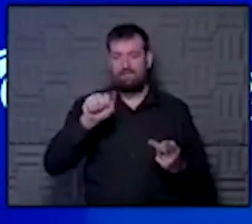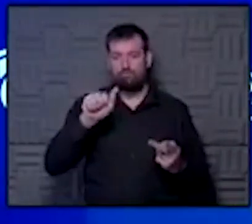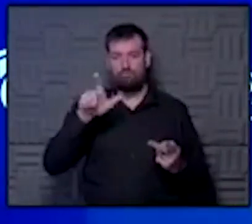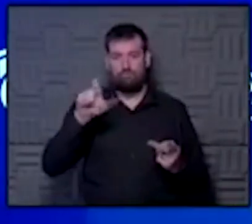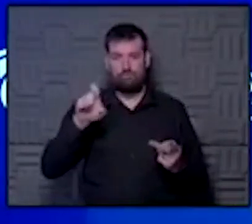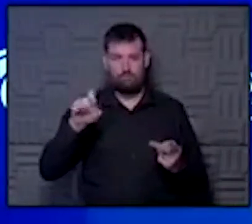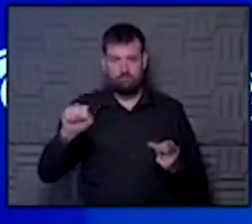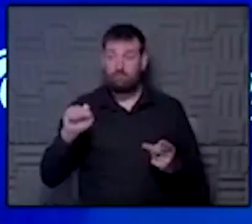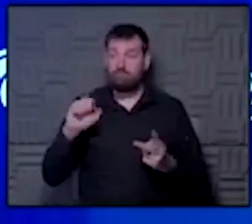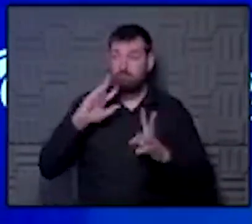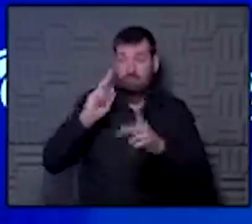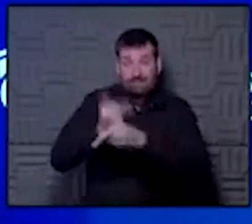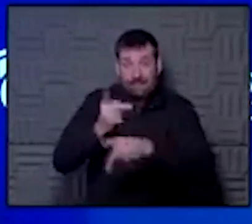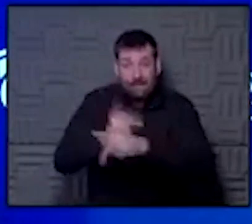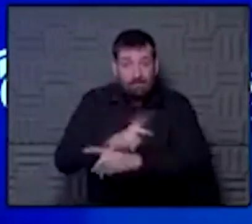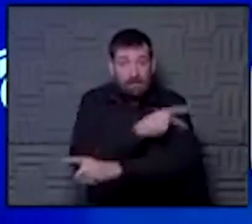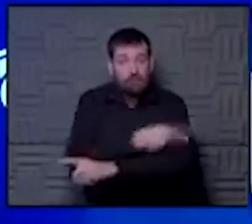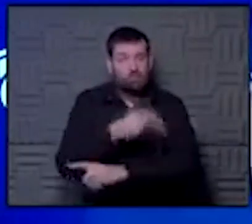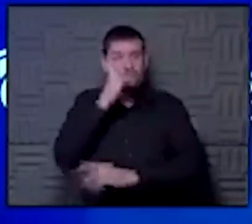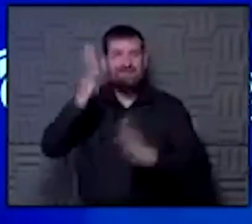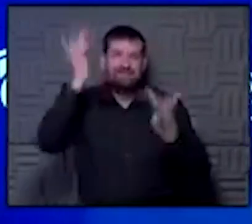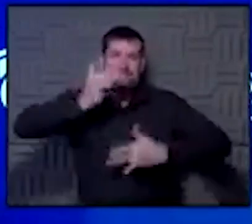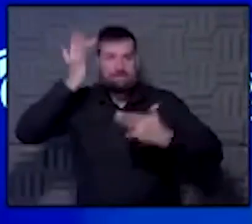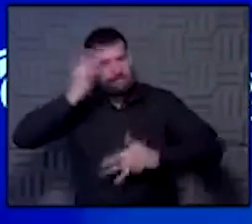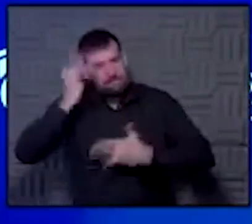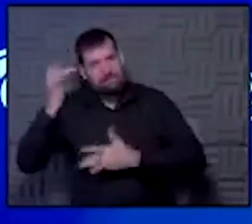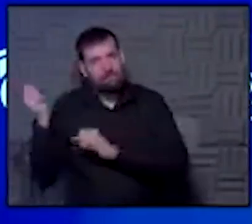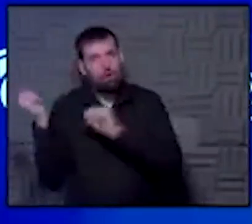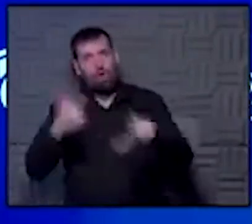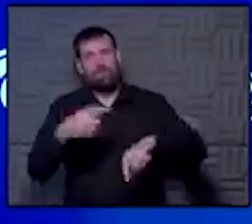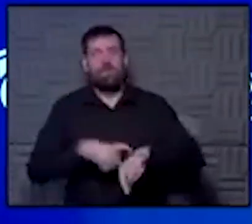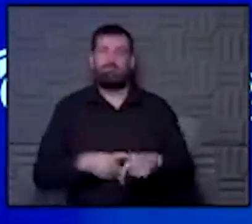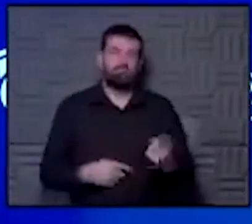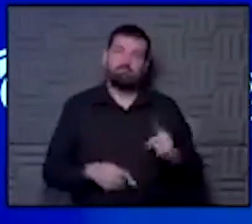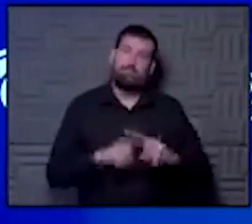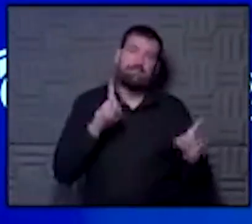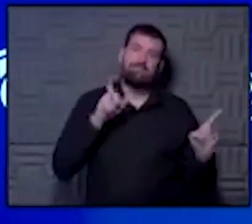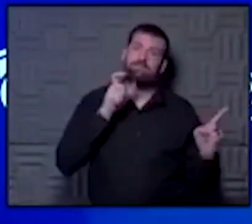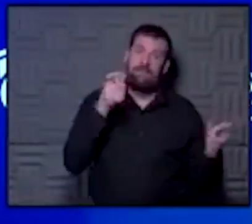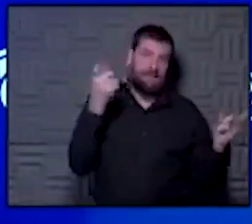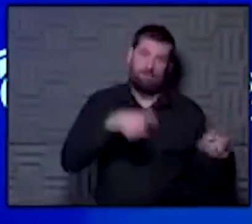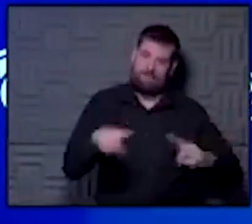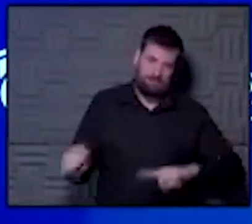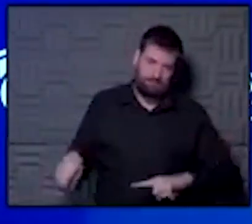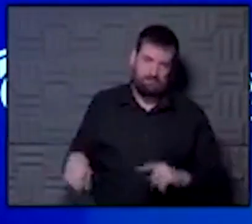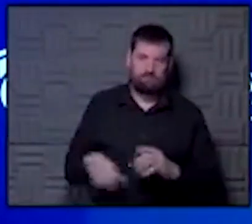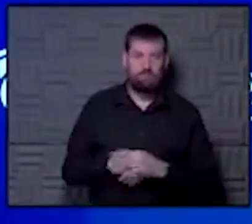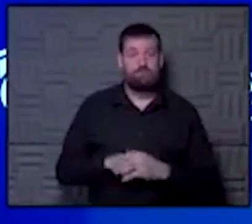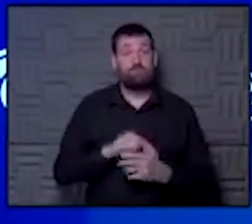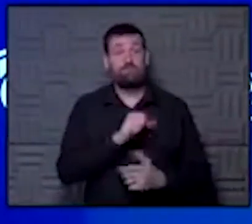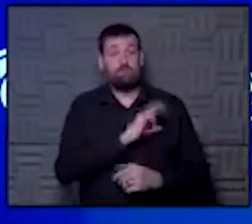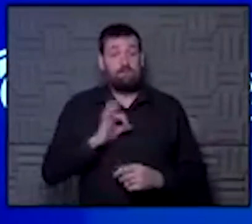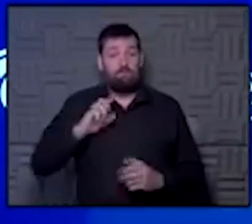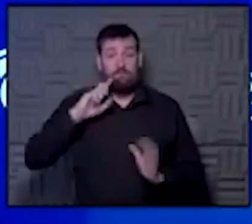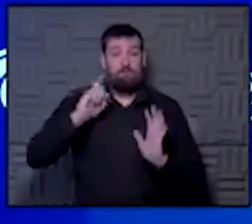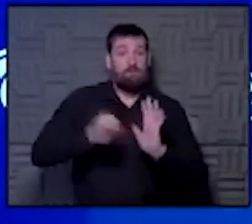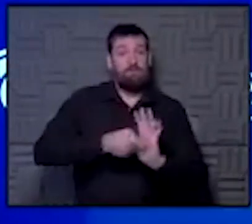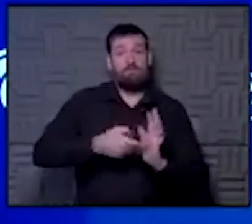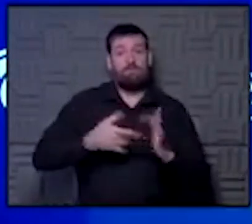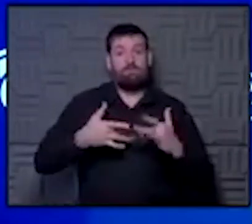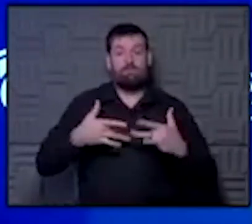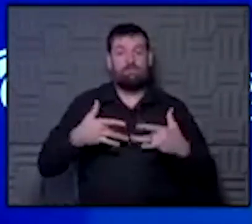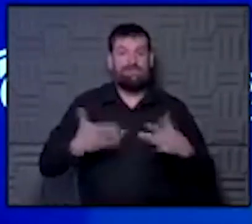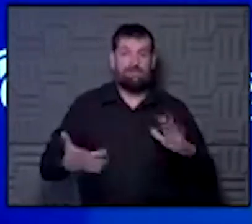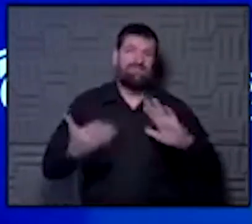who take care of patients on the floors would be getting sick all the time, and that's not what happens. But they don't get sick, and so the staff that we see getting sick are usually